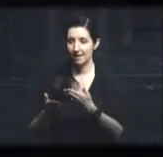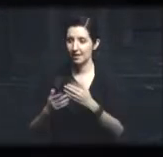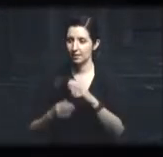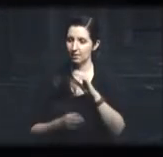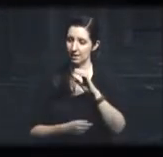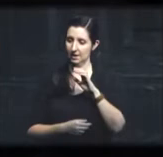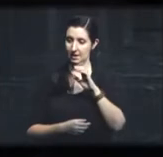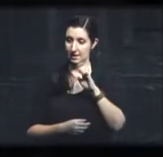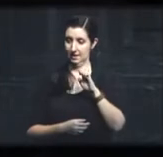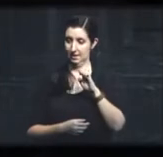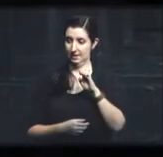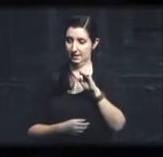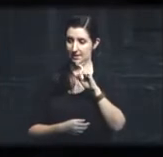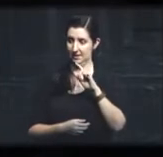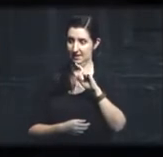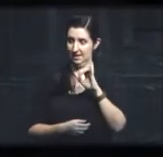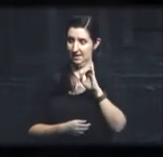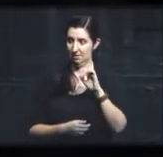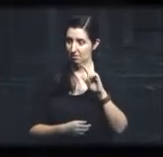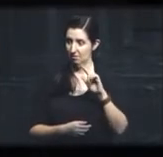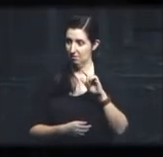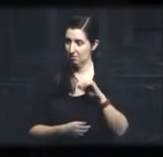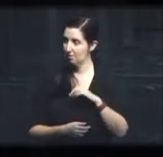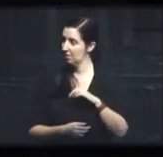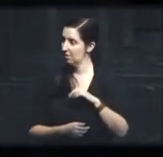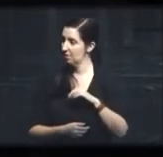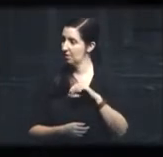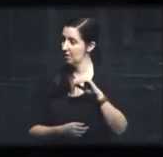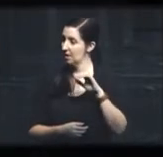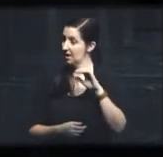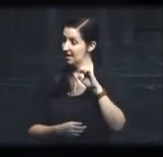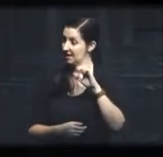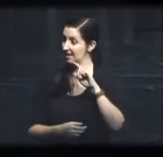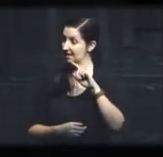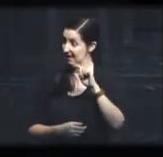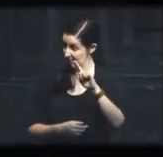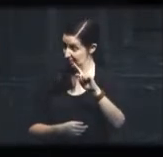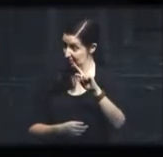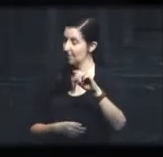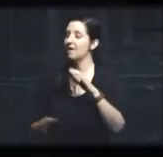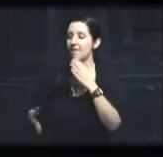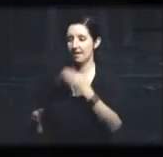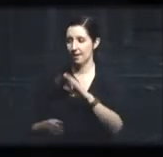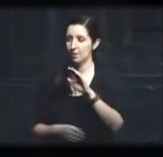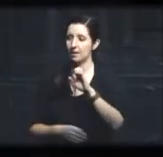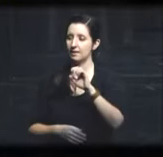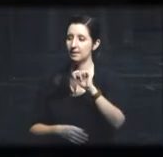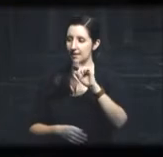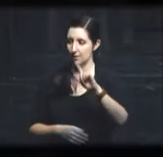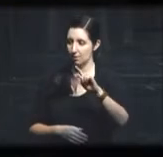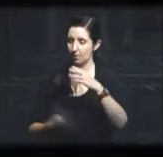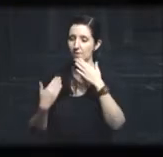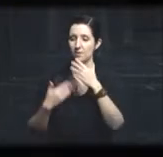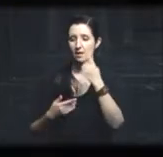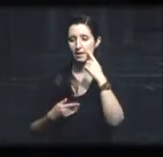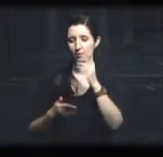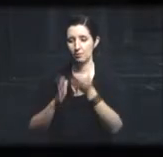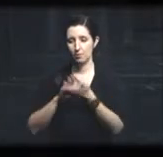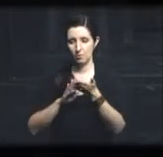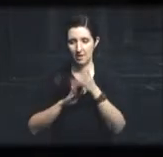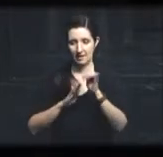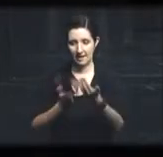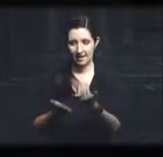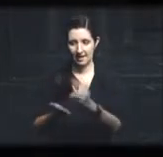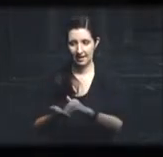for running this process. It's been exceptionally successful, and we've seen adjunct faculty coming out of this now out of